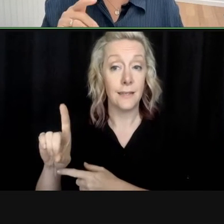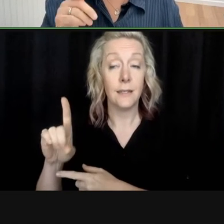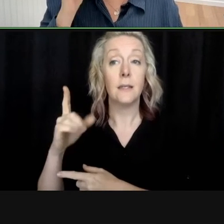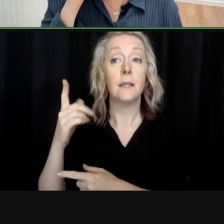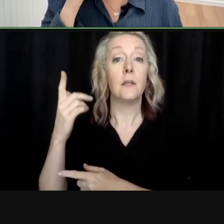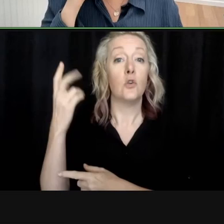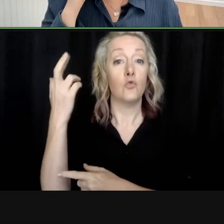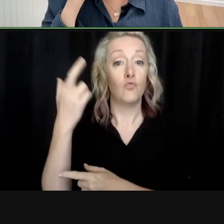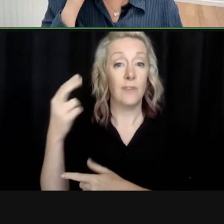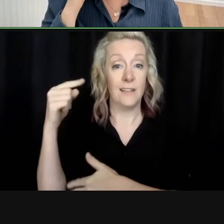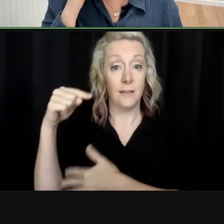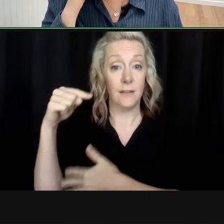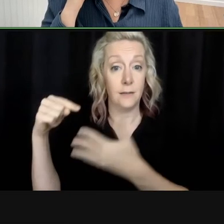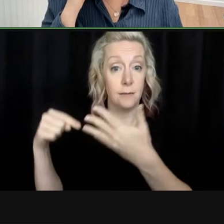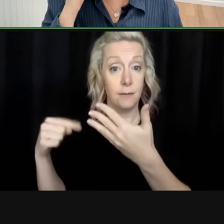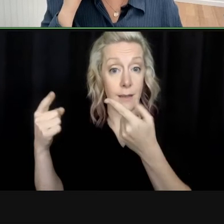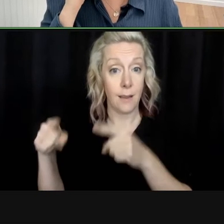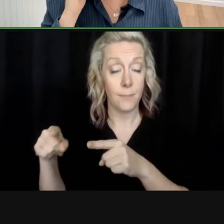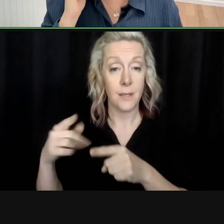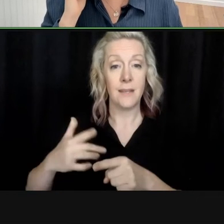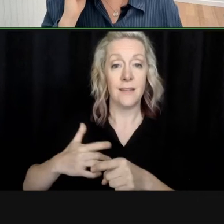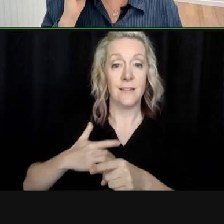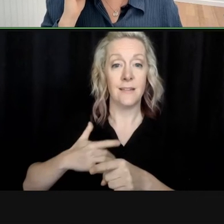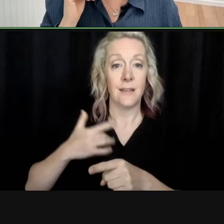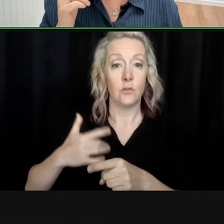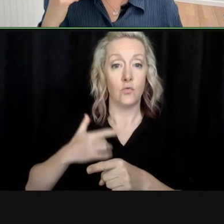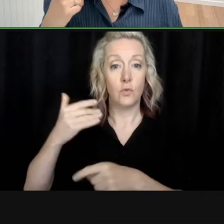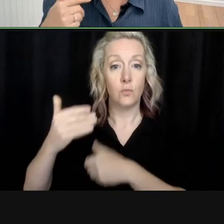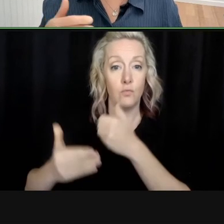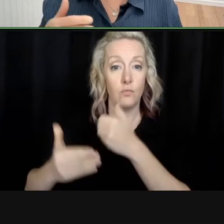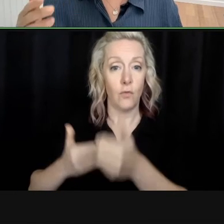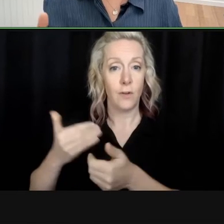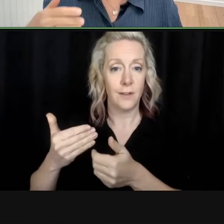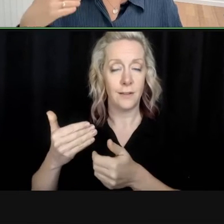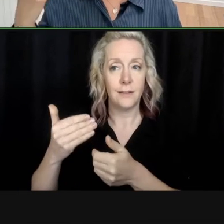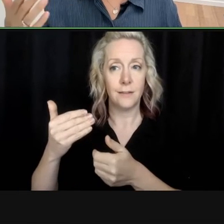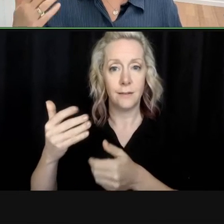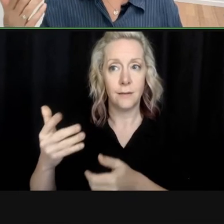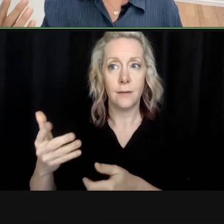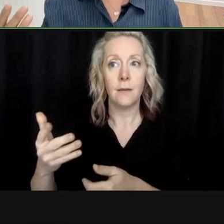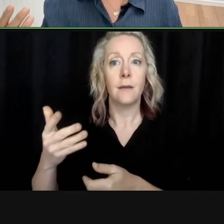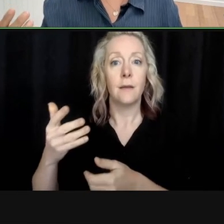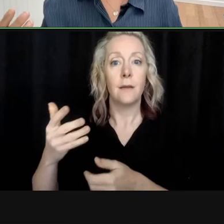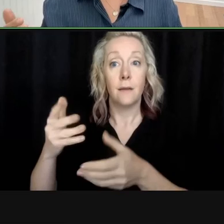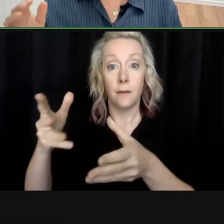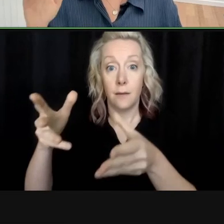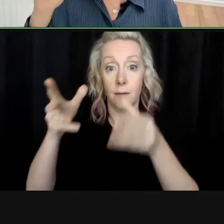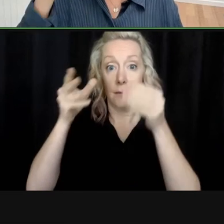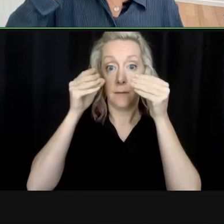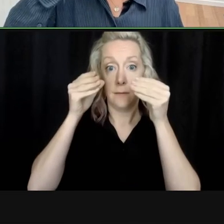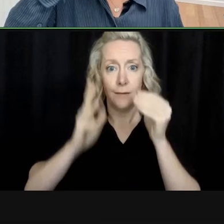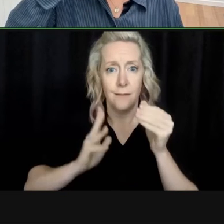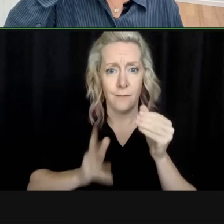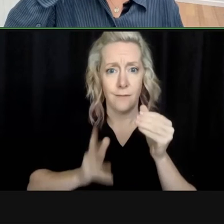differences. There's nothing wrong with their vision or their hearing. It has to do with how they are processing information.